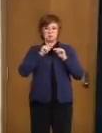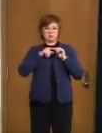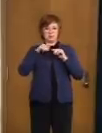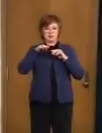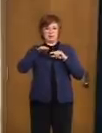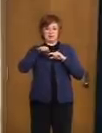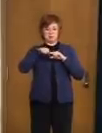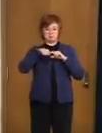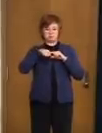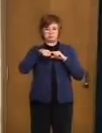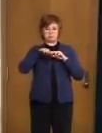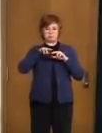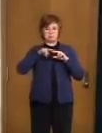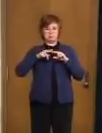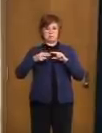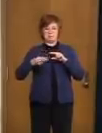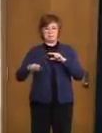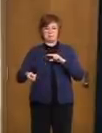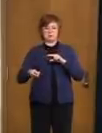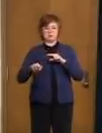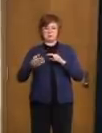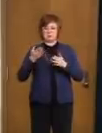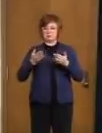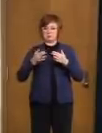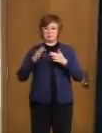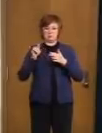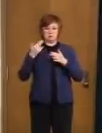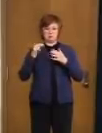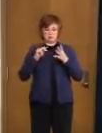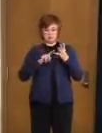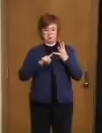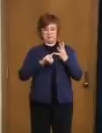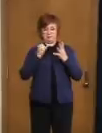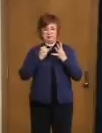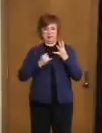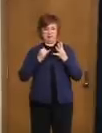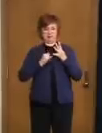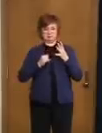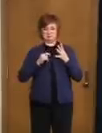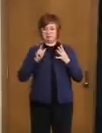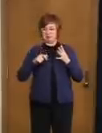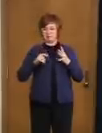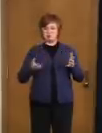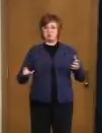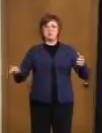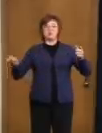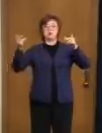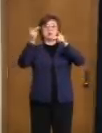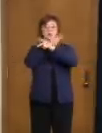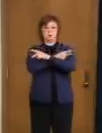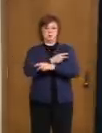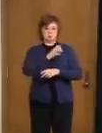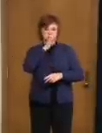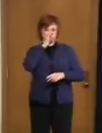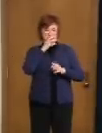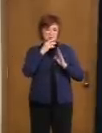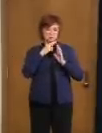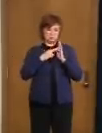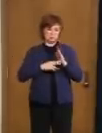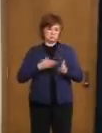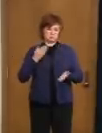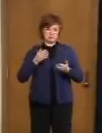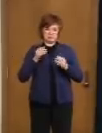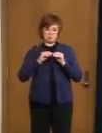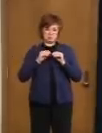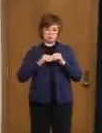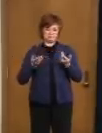by the end of January, Dr. Shahab may have some more difficult decisions to make. If we are able to start to bend that trajectory down, that would be